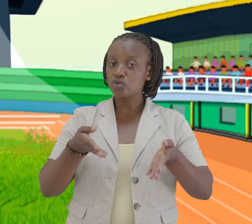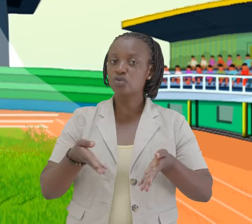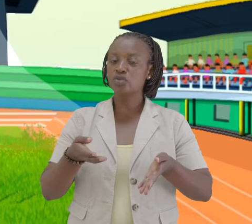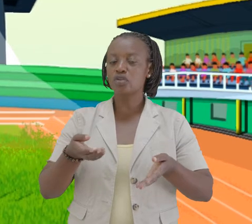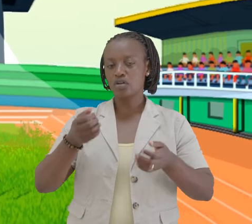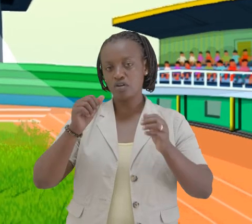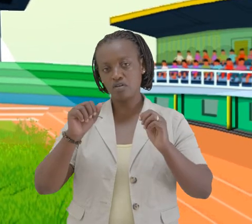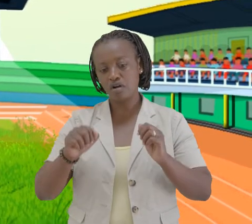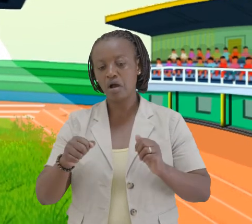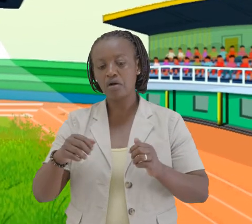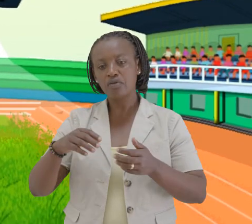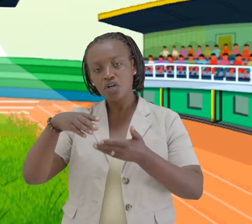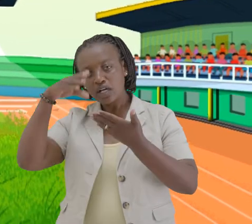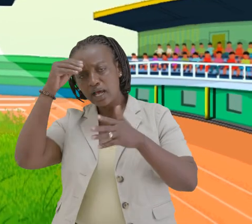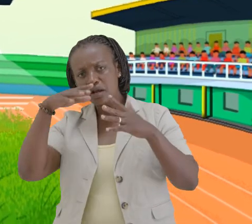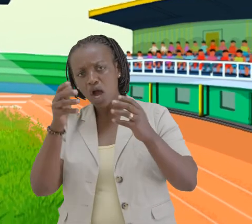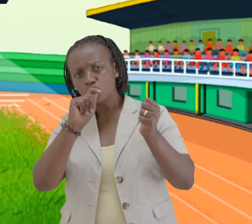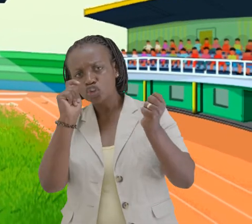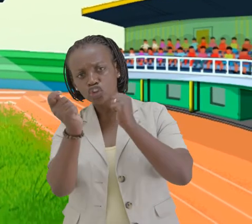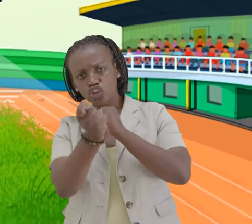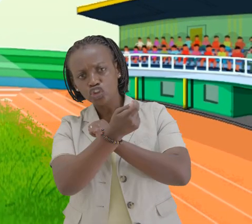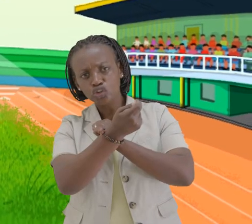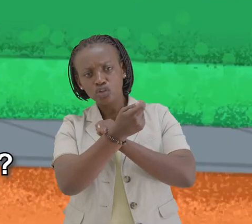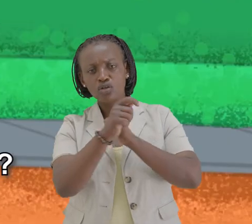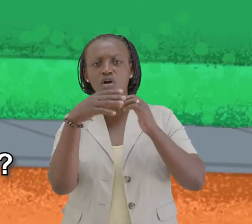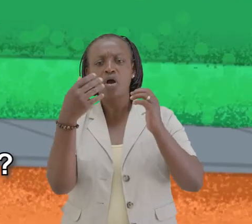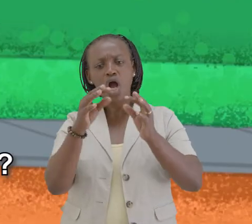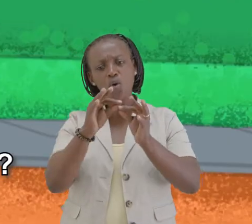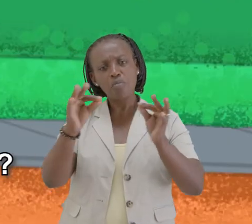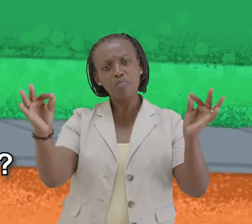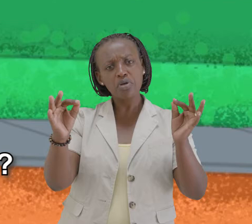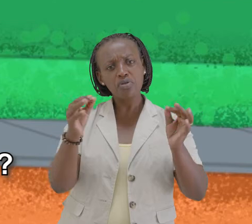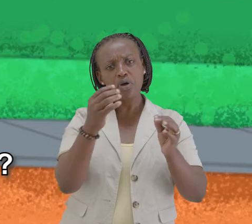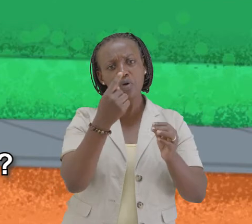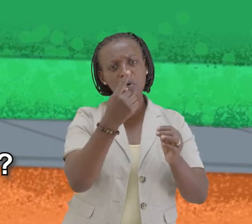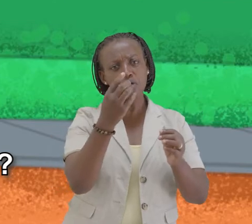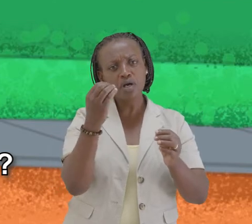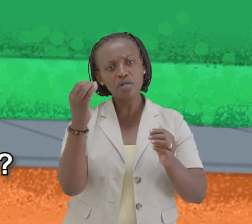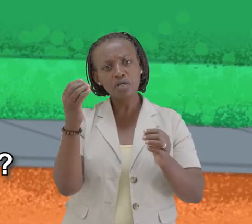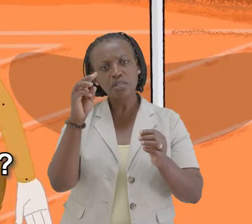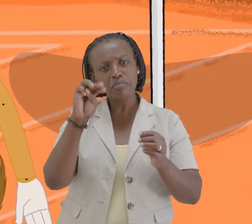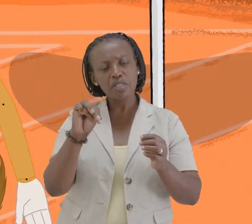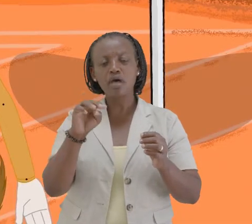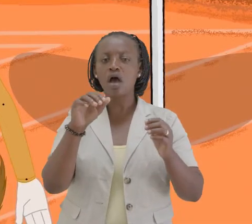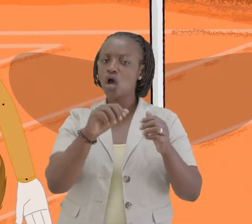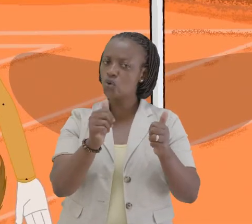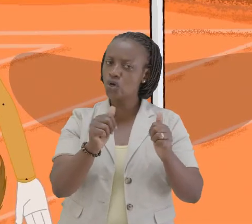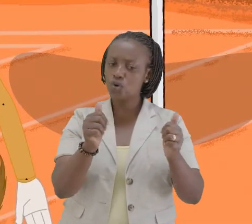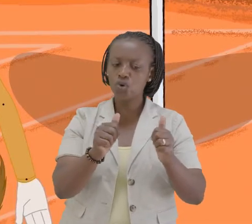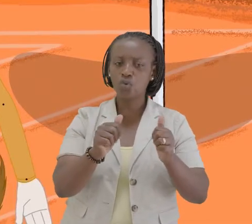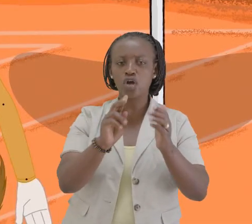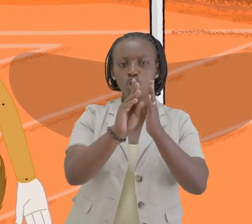Today, we are going to learn how to convert. How did you measure 100 meters?